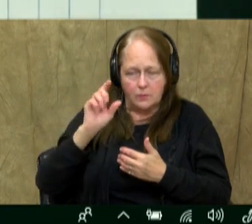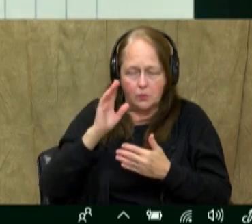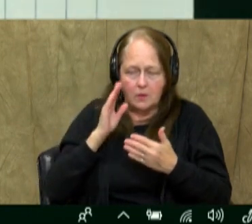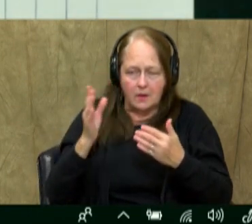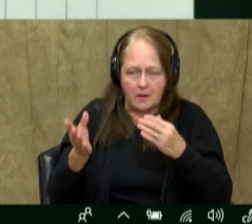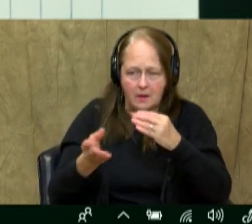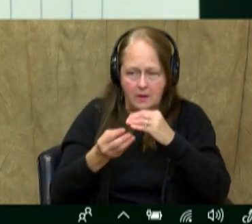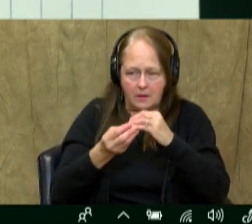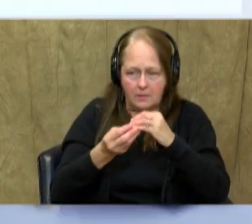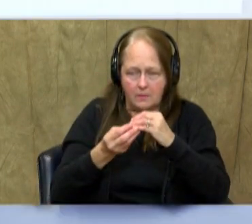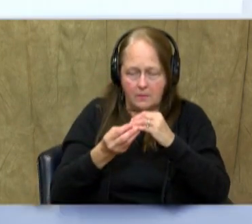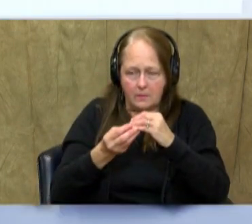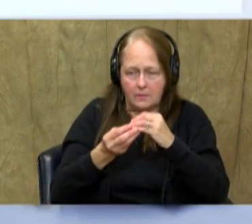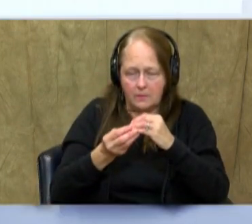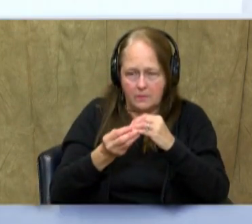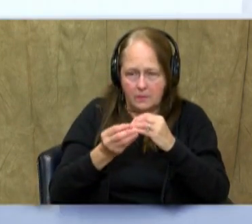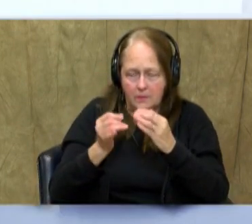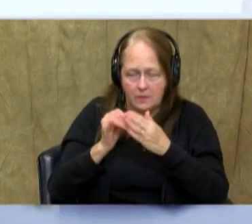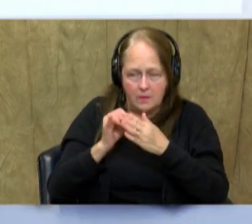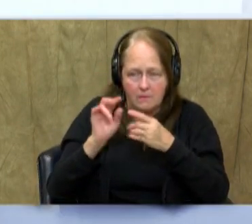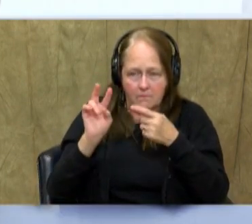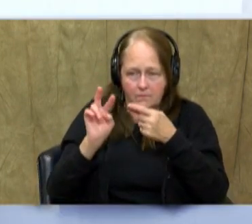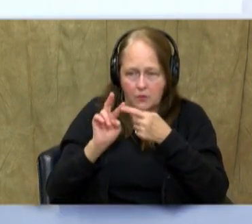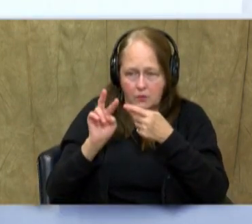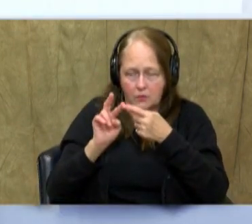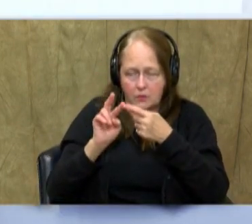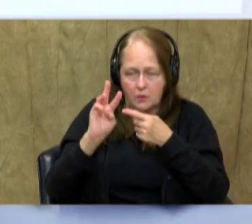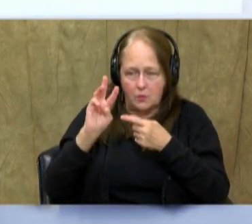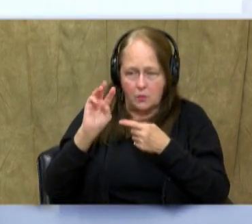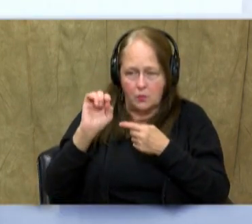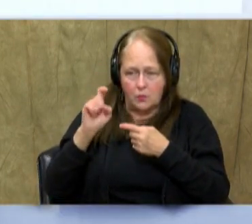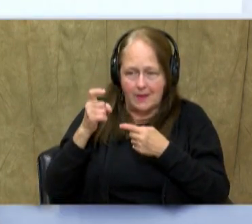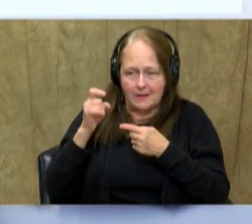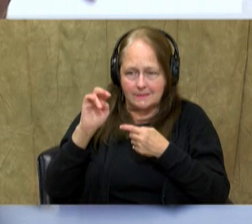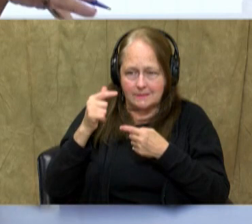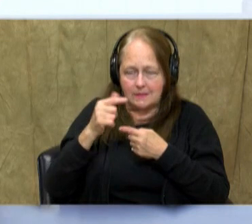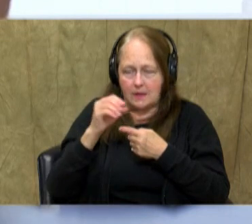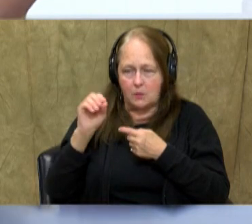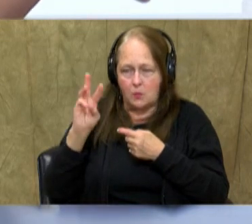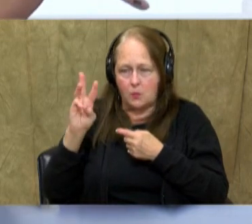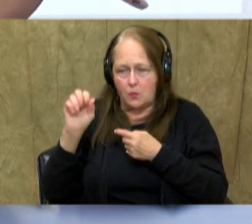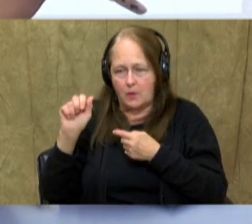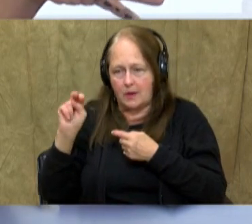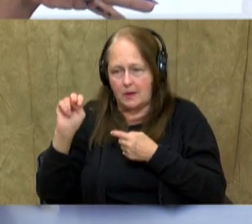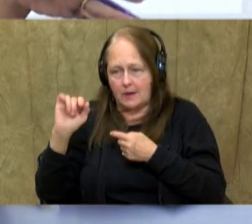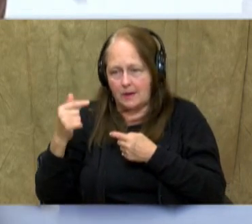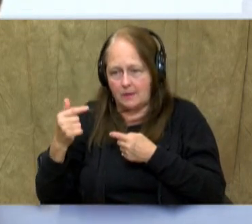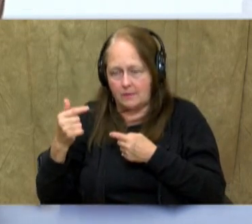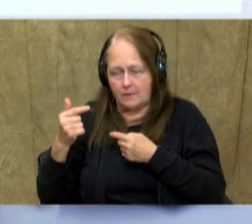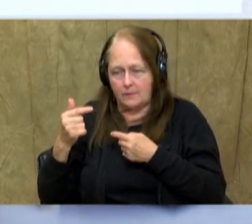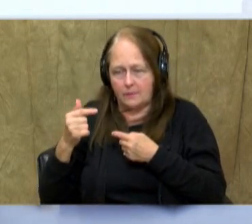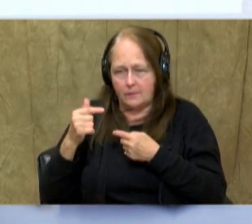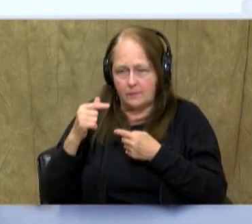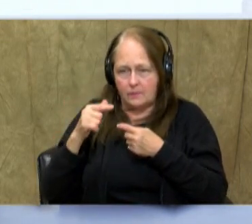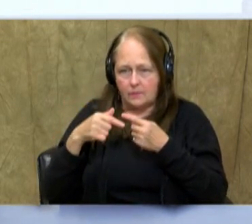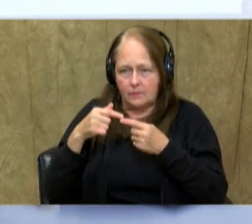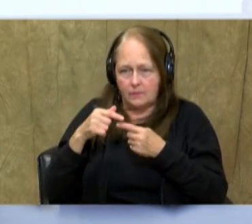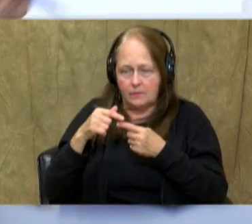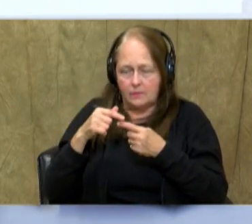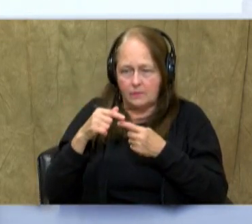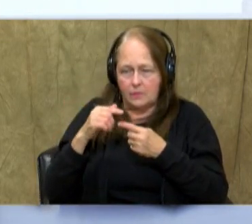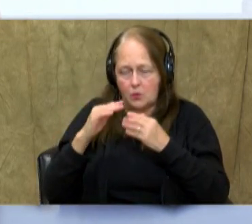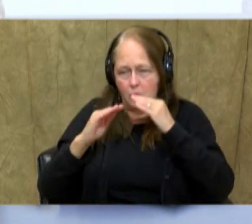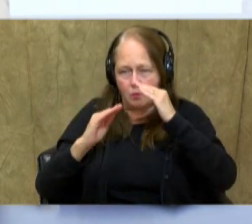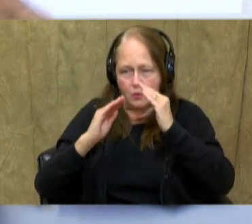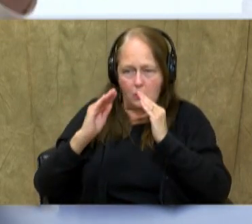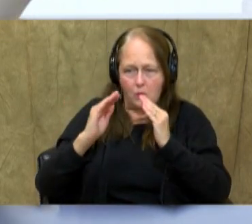complexity. Remember, we just went over the vocabulary, waxing and waning. And last week we talked about a little bit of Karate